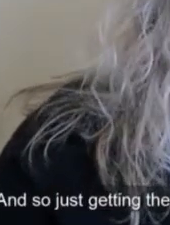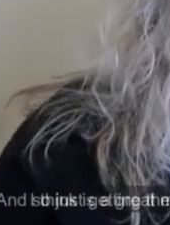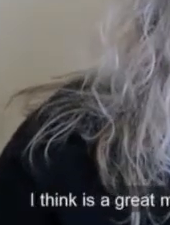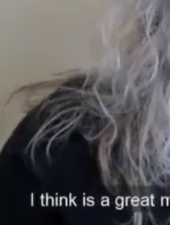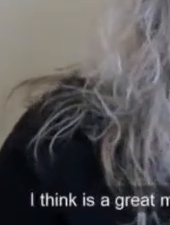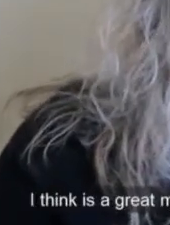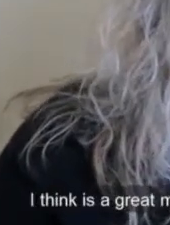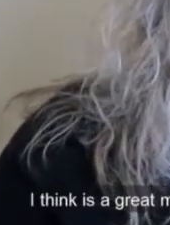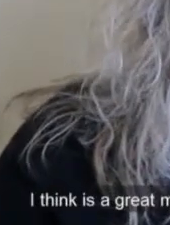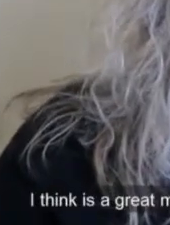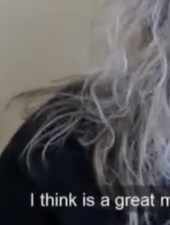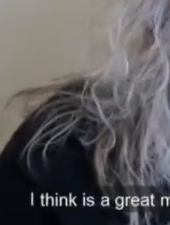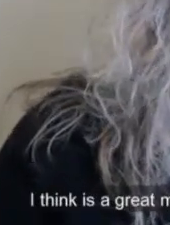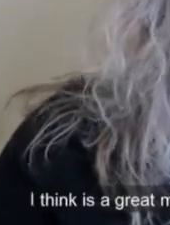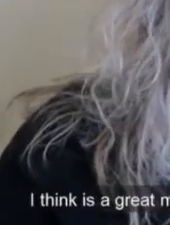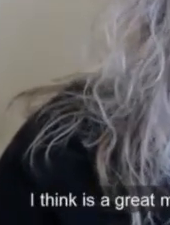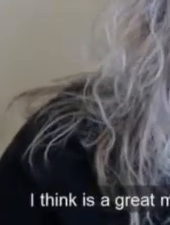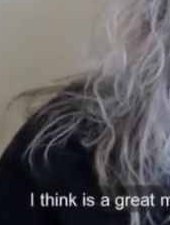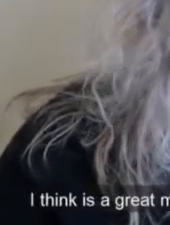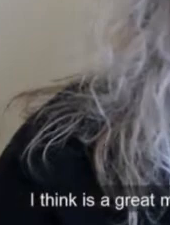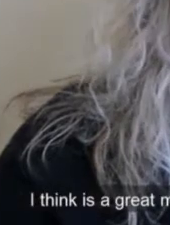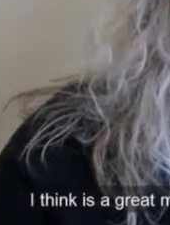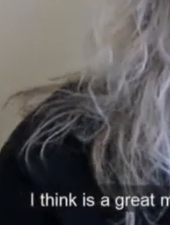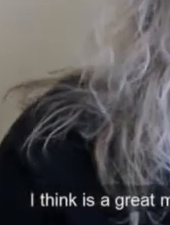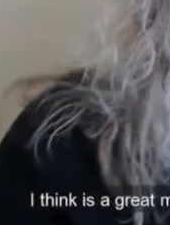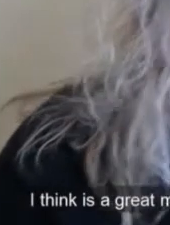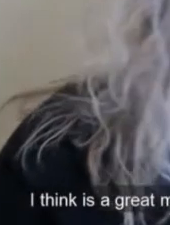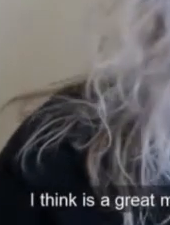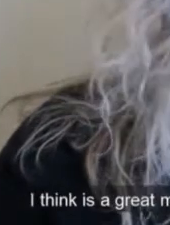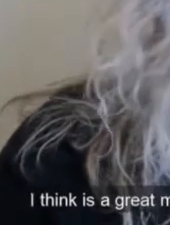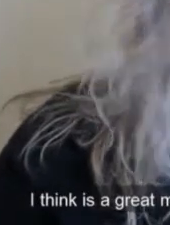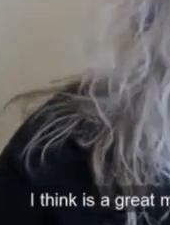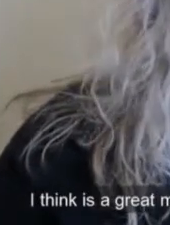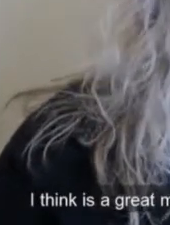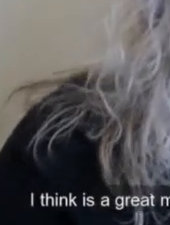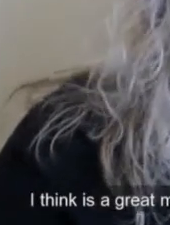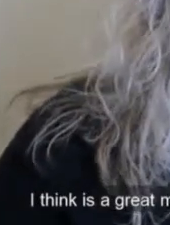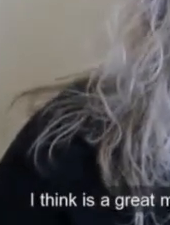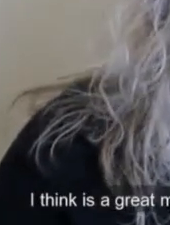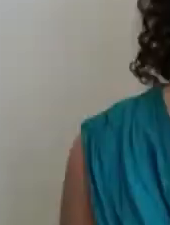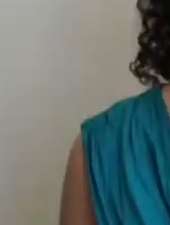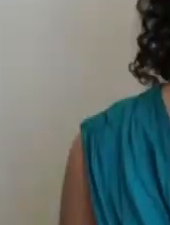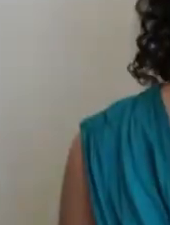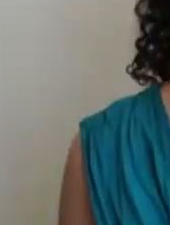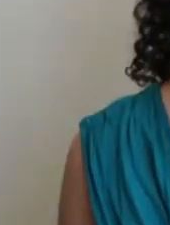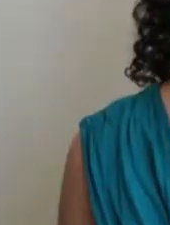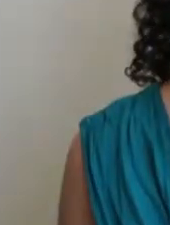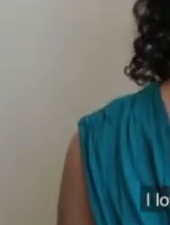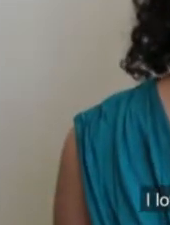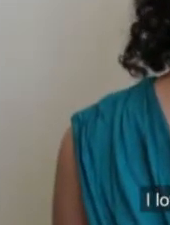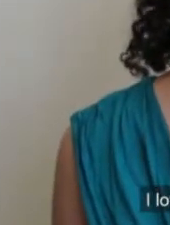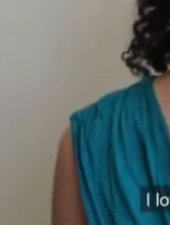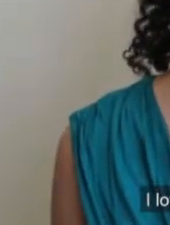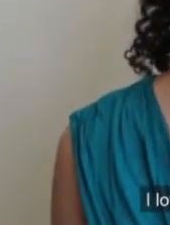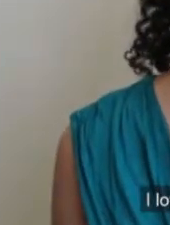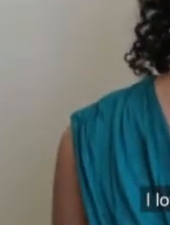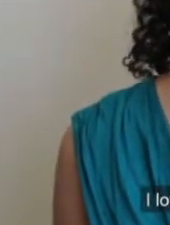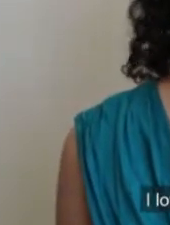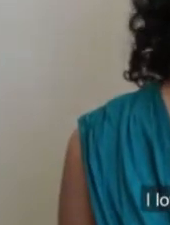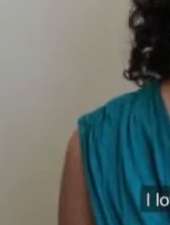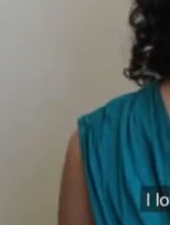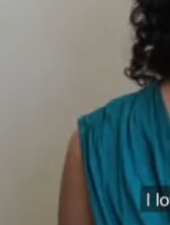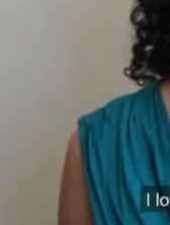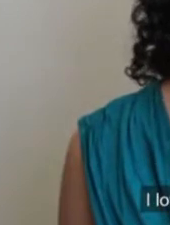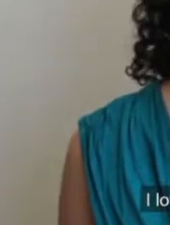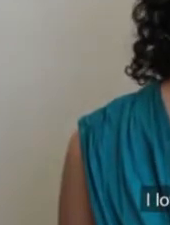on a conversation, I think is a great milestone for them to accomplish. And happy to have that. I love the students. I